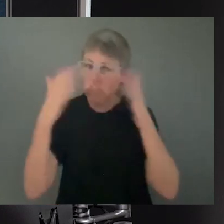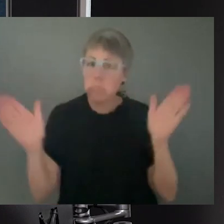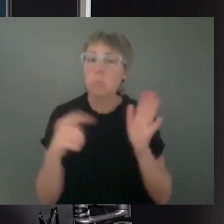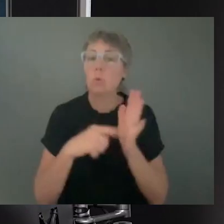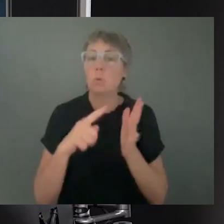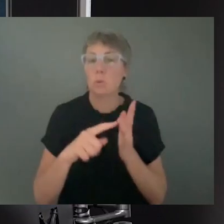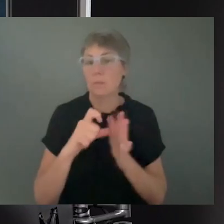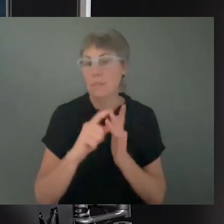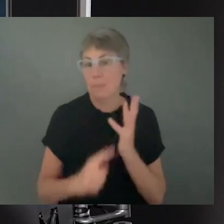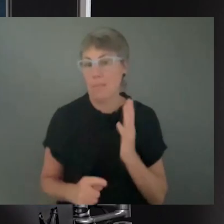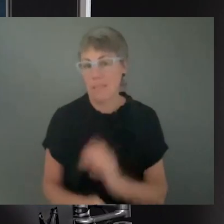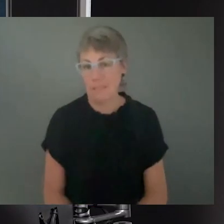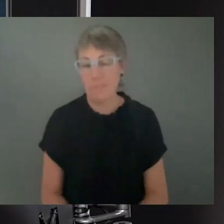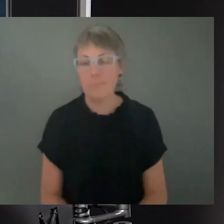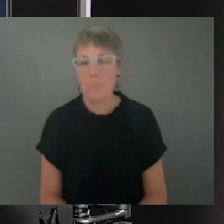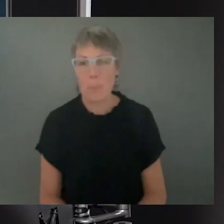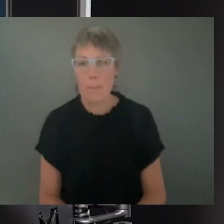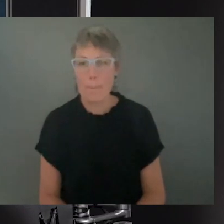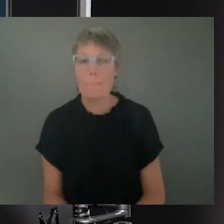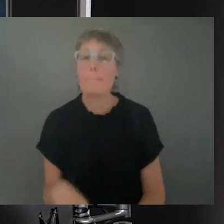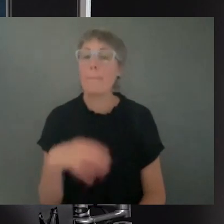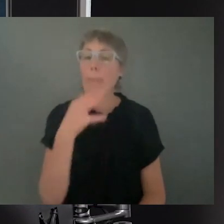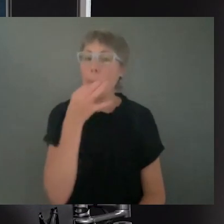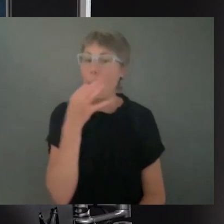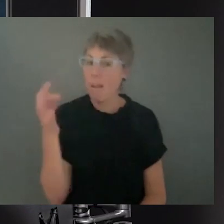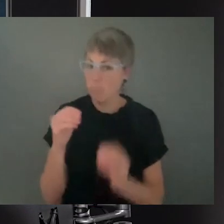community. Brendan, is there anything you'd like to add to that?